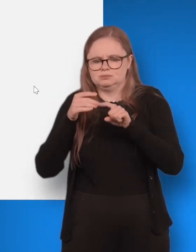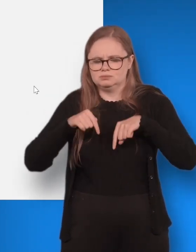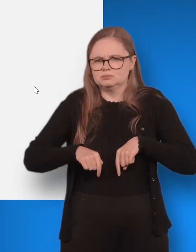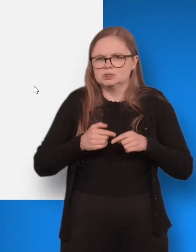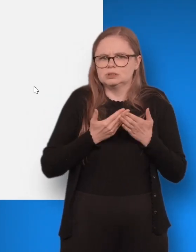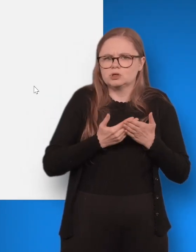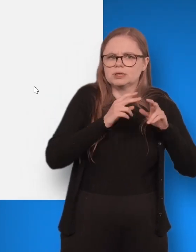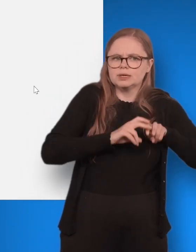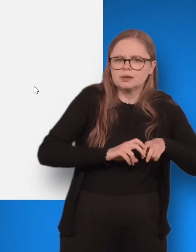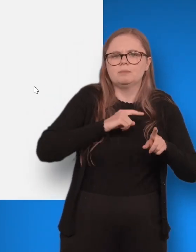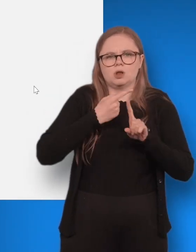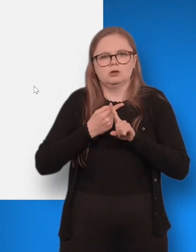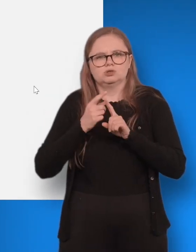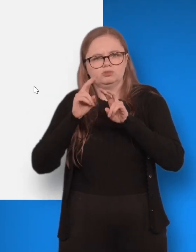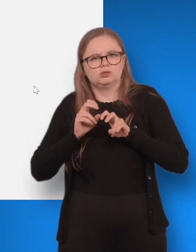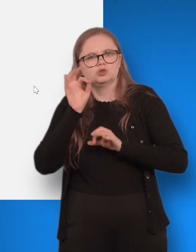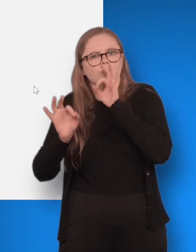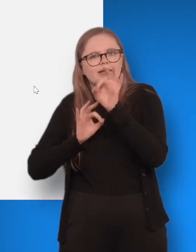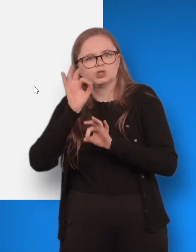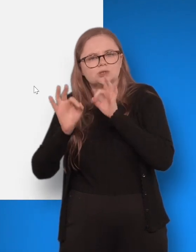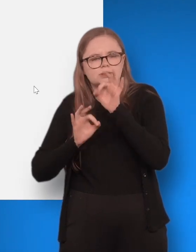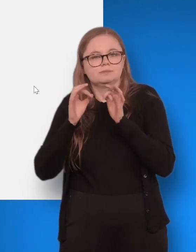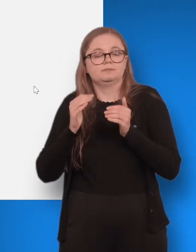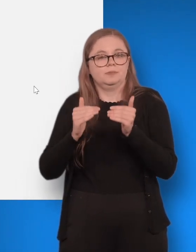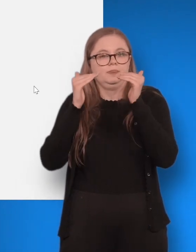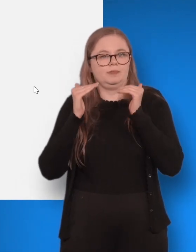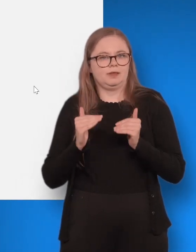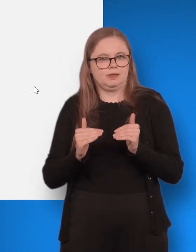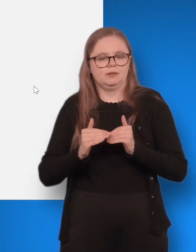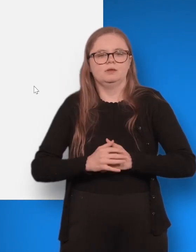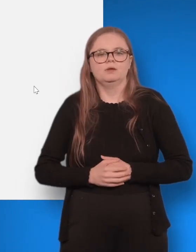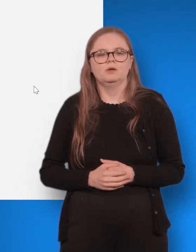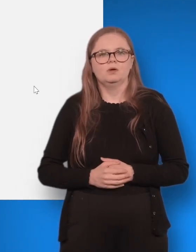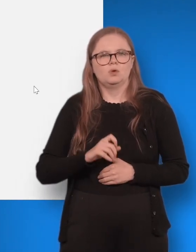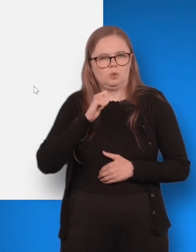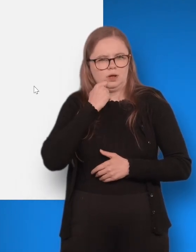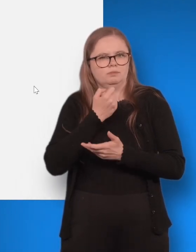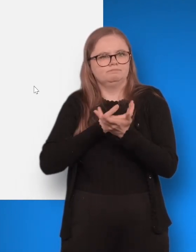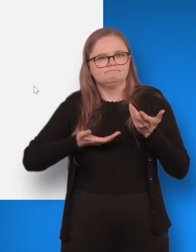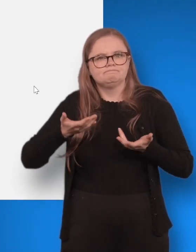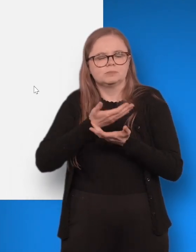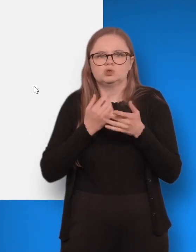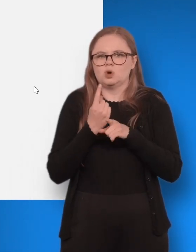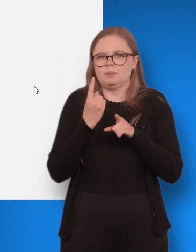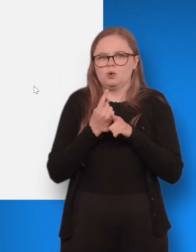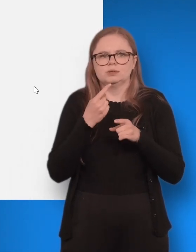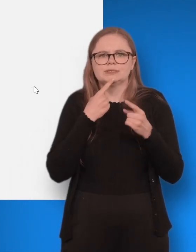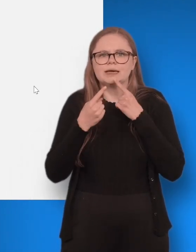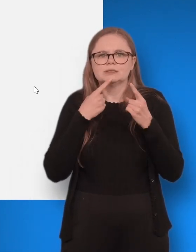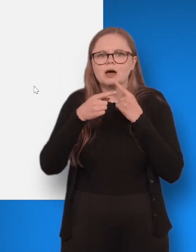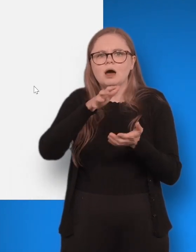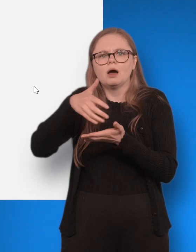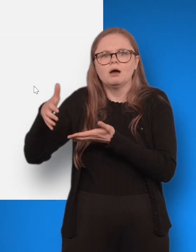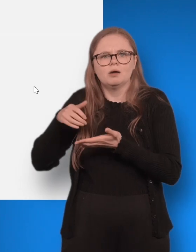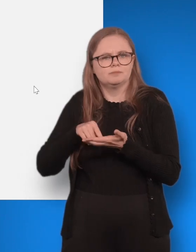and the research questions. And followed by a discussion of the data. The